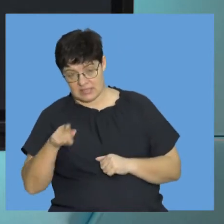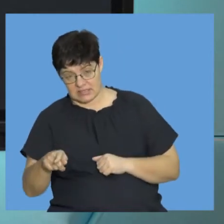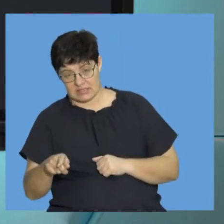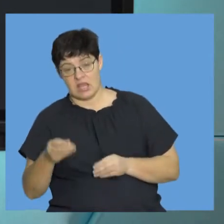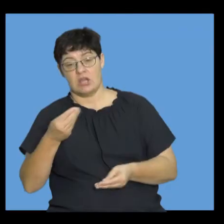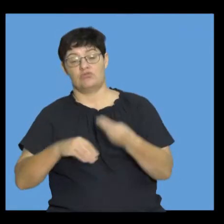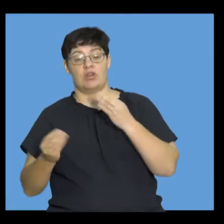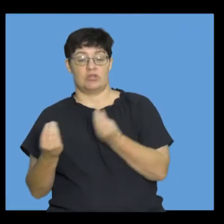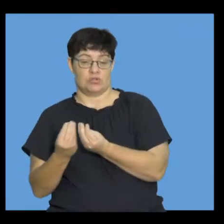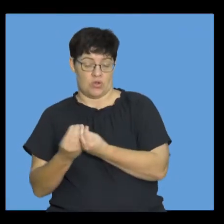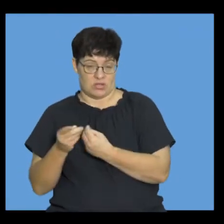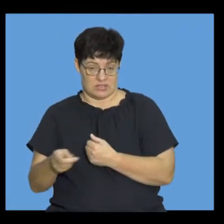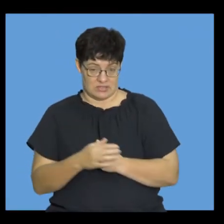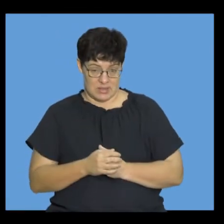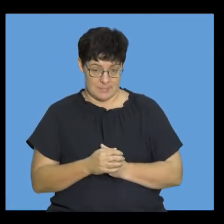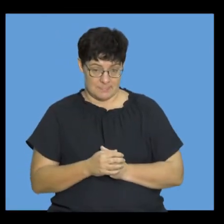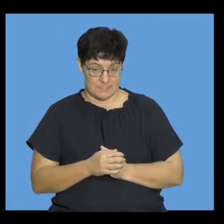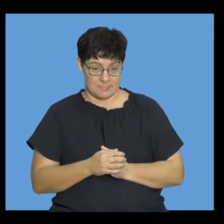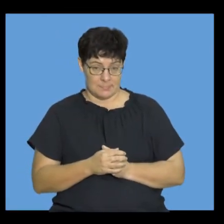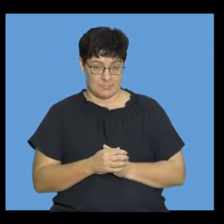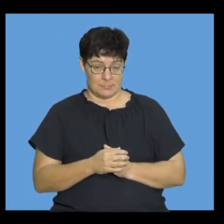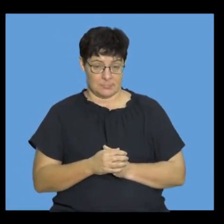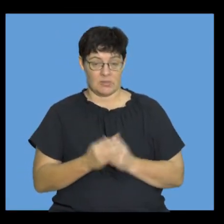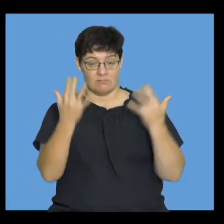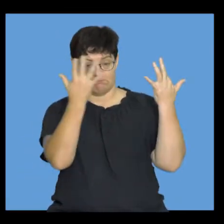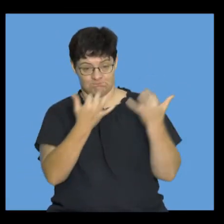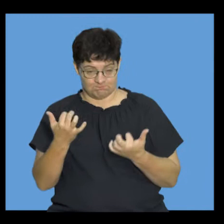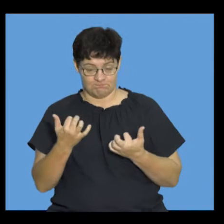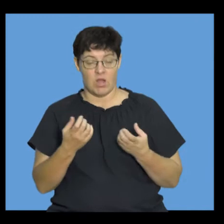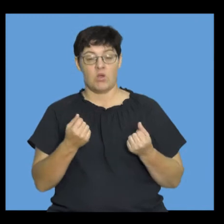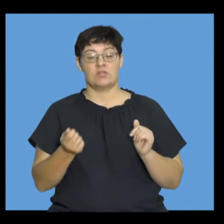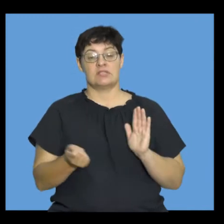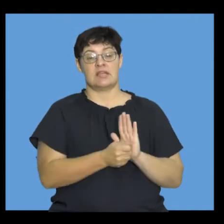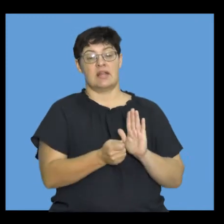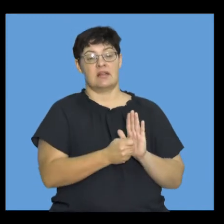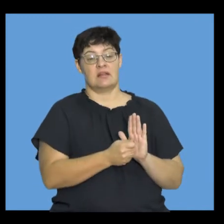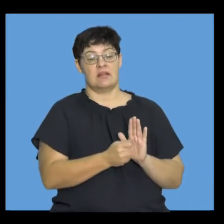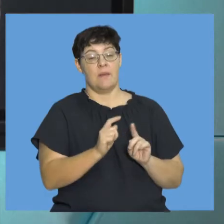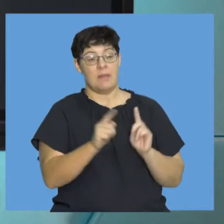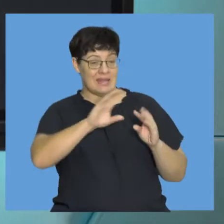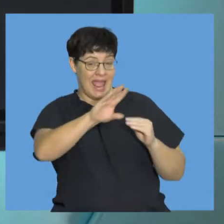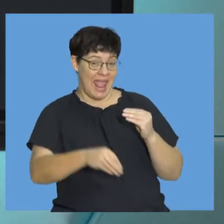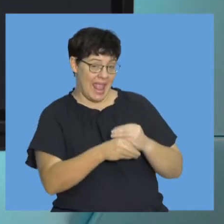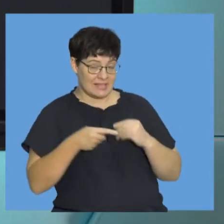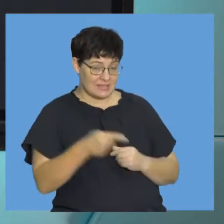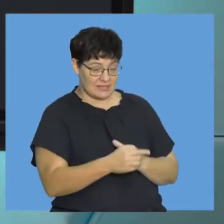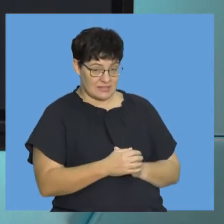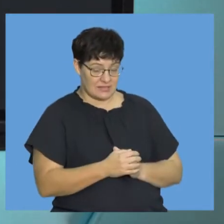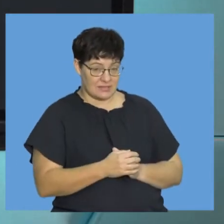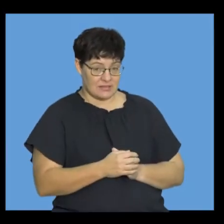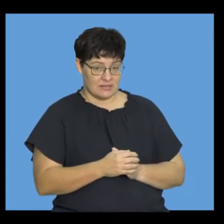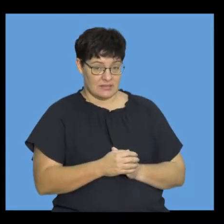stock, as you can see there, right? We've calculated the cost of sales, but in addition to that, the owner